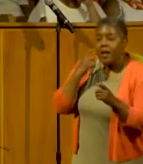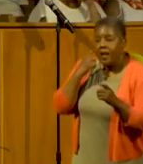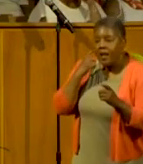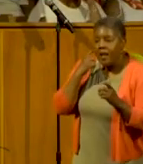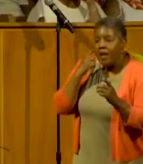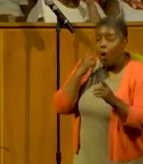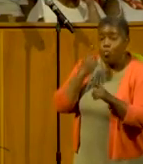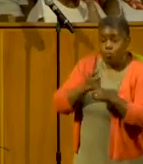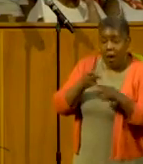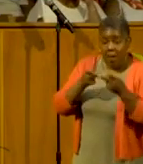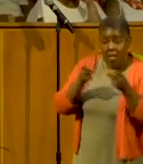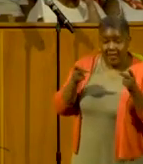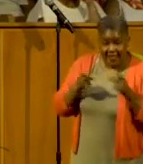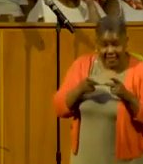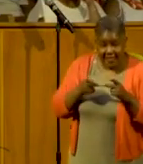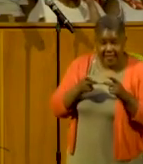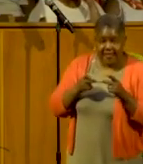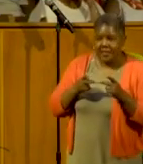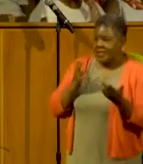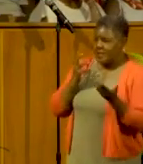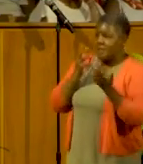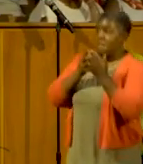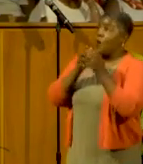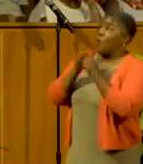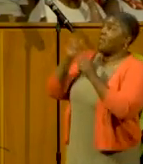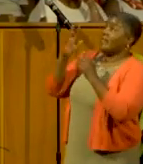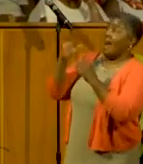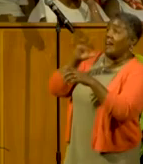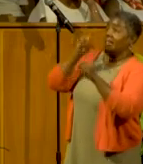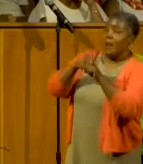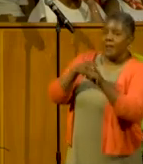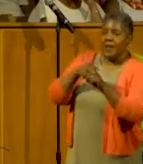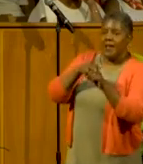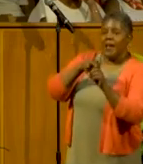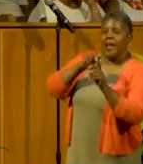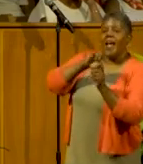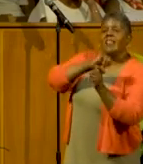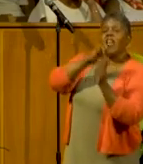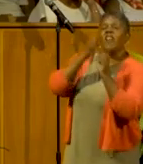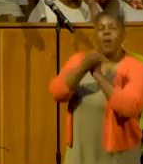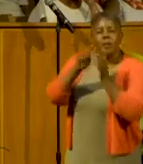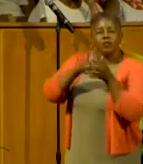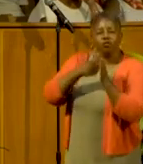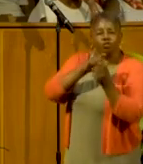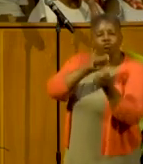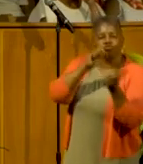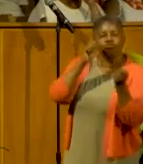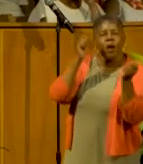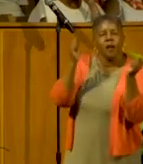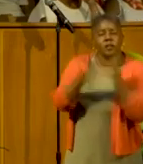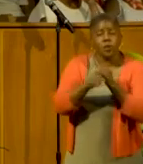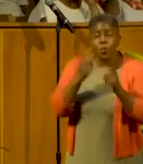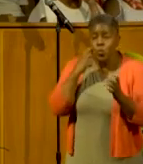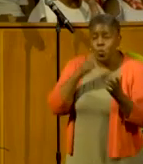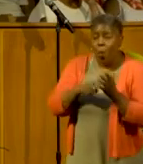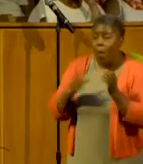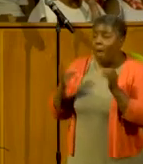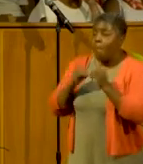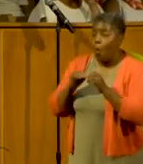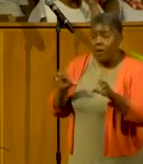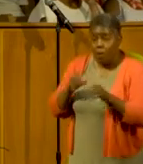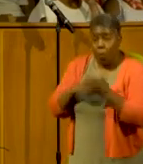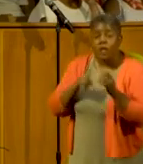right track, when he's aligned with the assignment, the atmosphere begins to change around him. You see, the more he does what